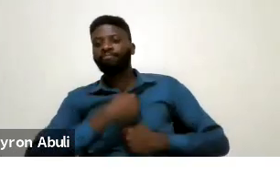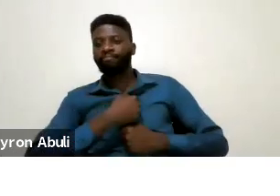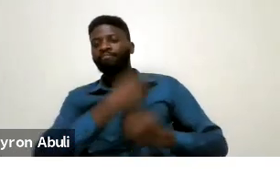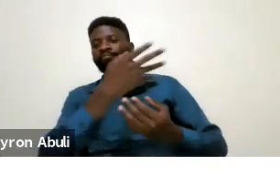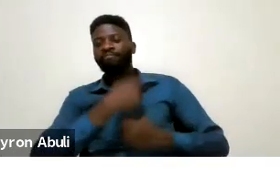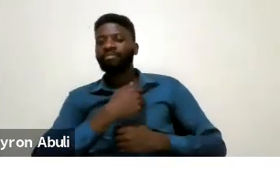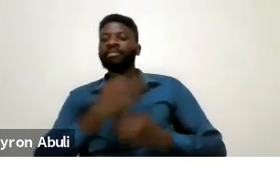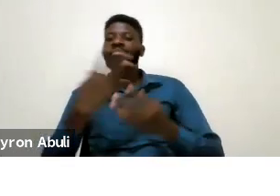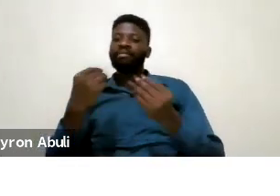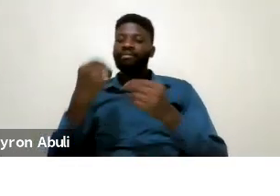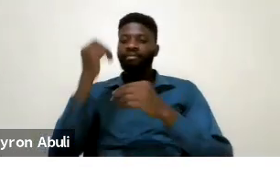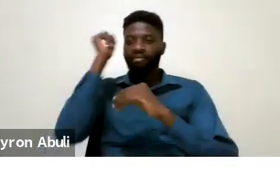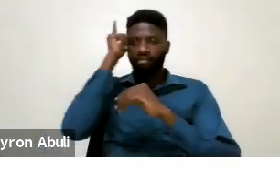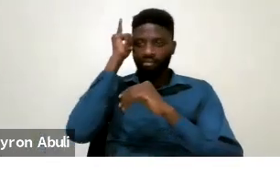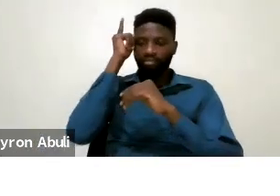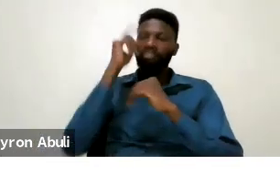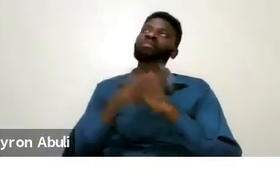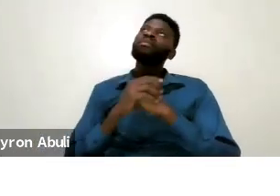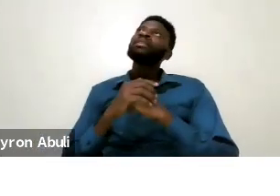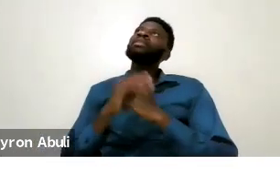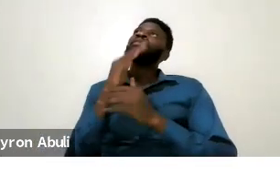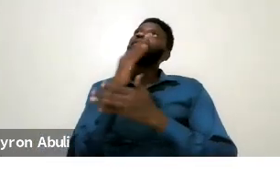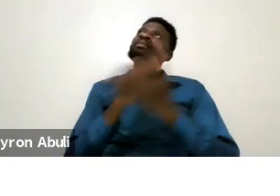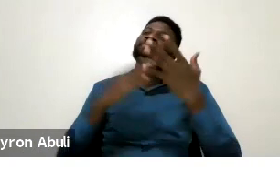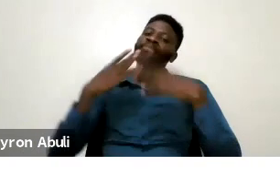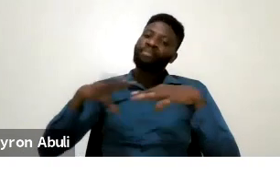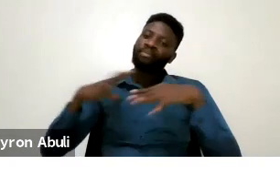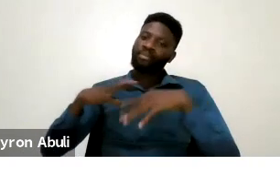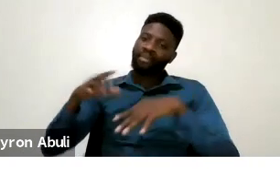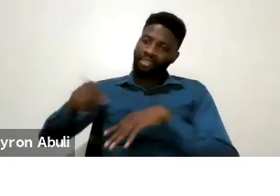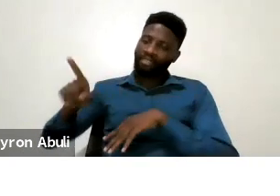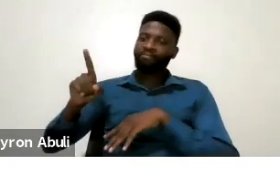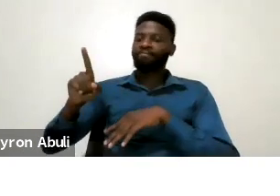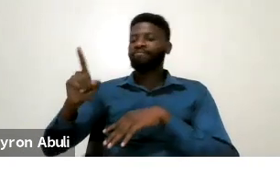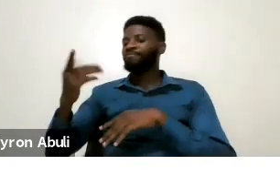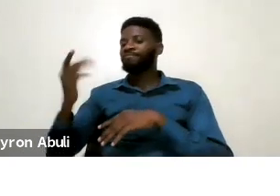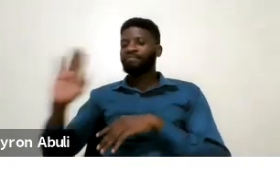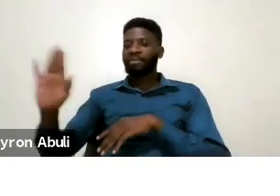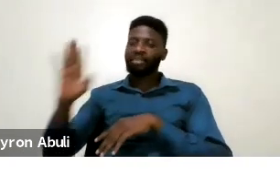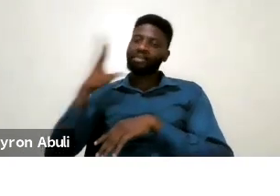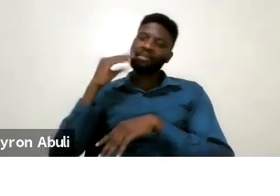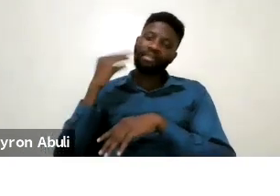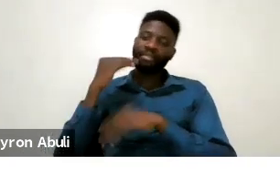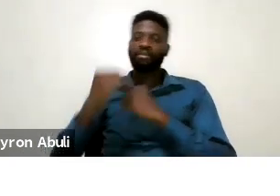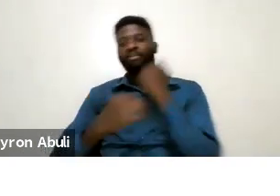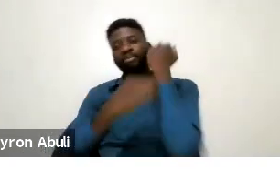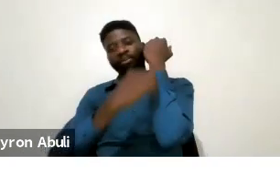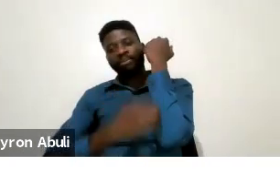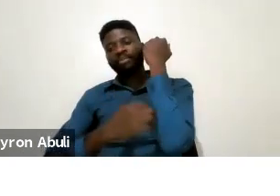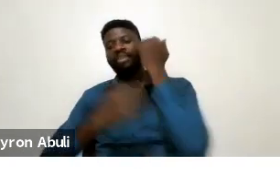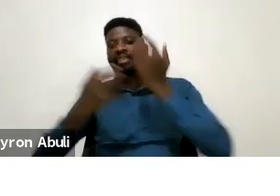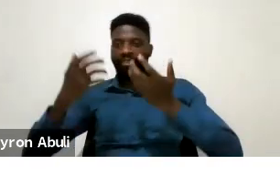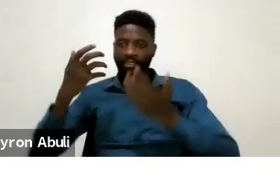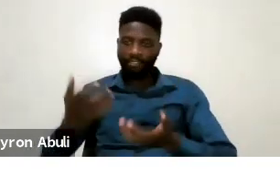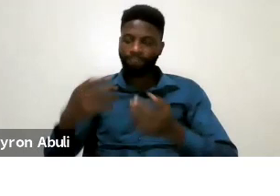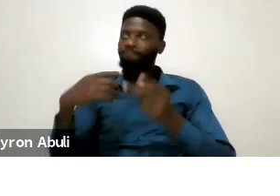them to that. There are people whom, they come from a situation whereby there's a lot of poverty. Maybe they've come from a